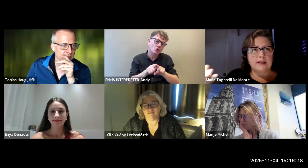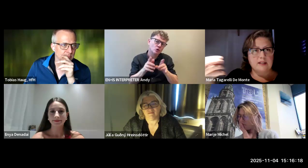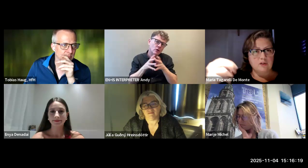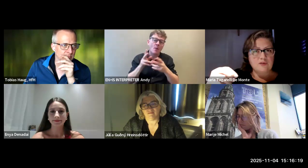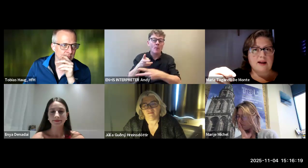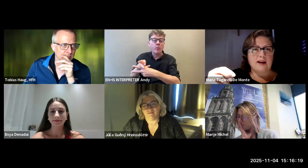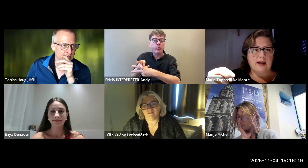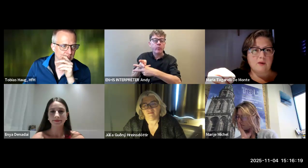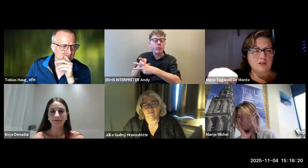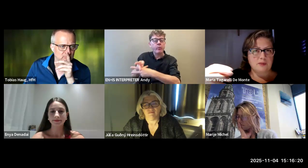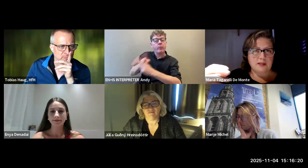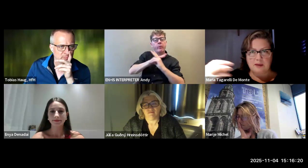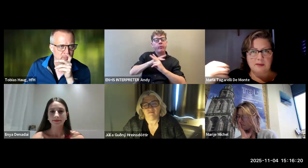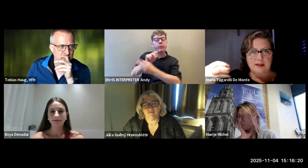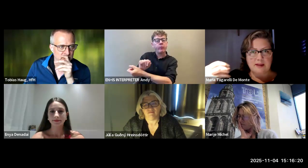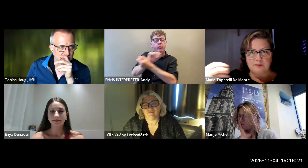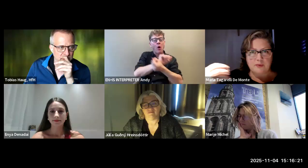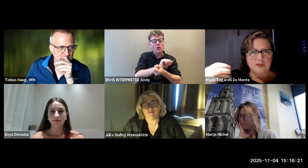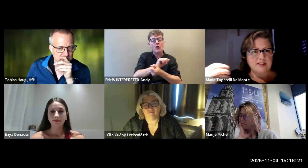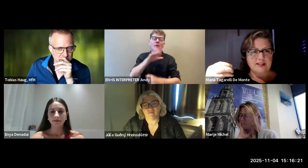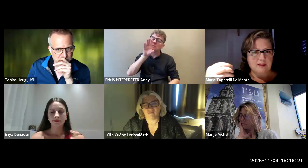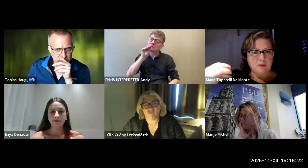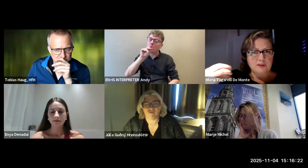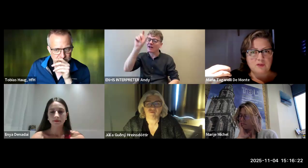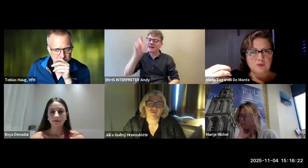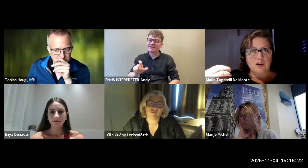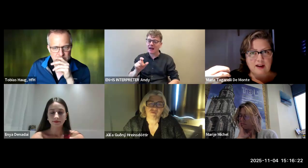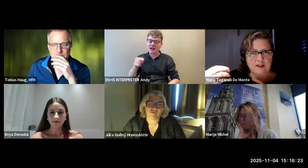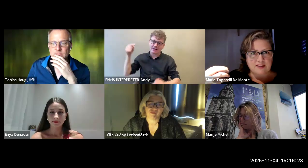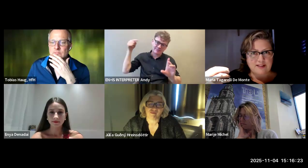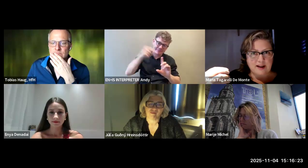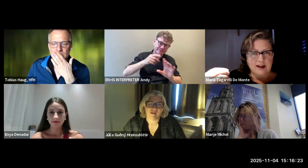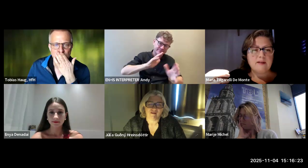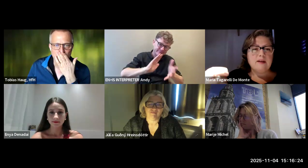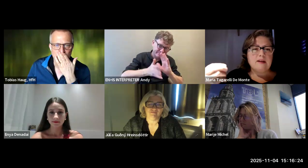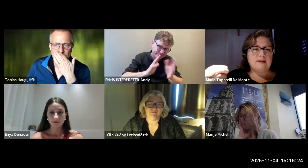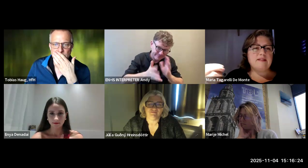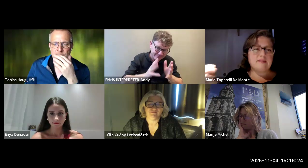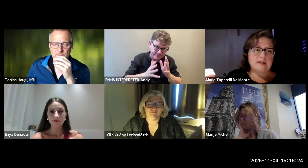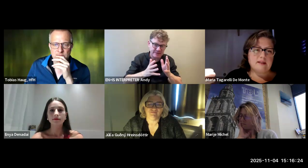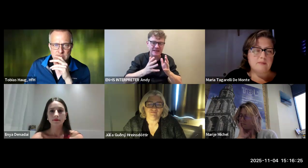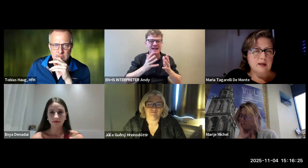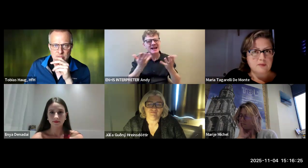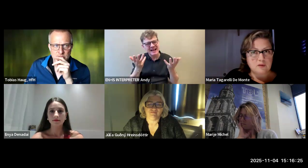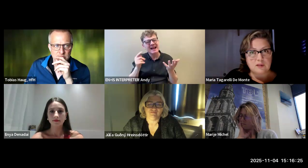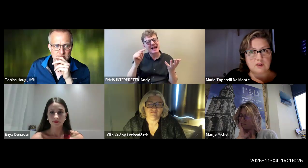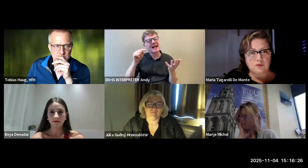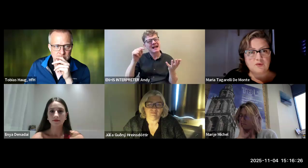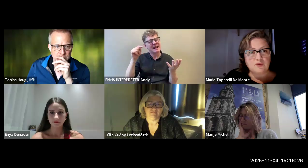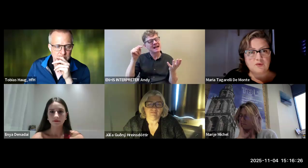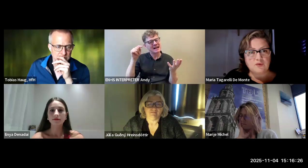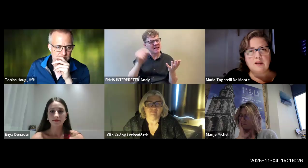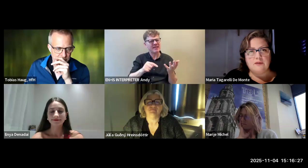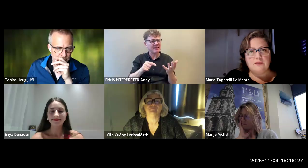spoken Italian into sign language because maybe that person in that moment do not have the sign. These things can be